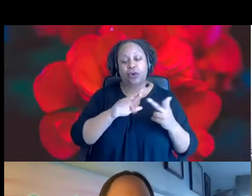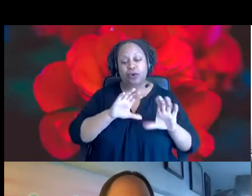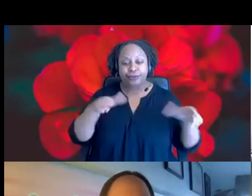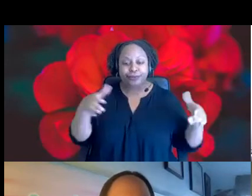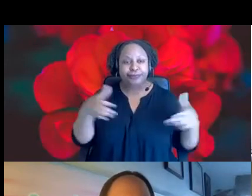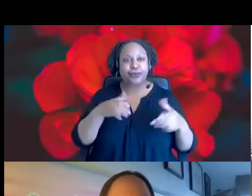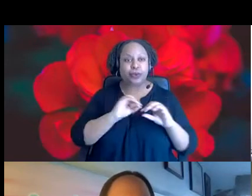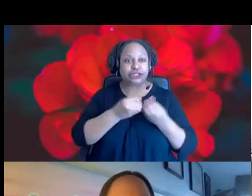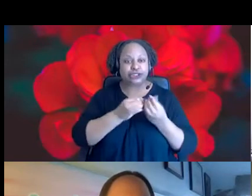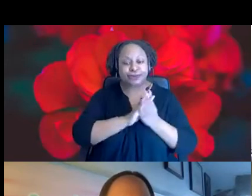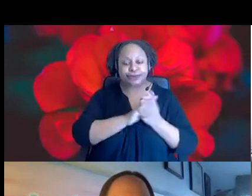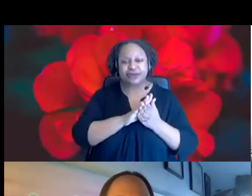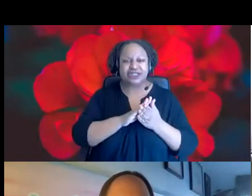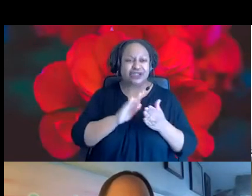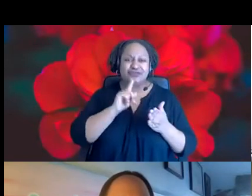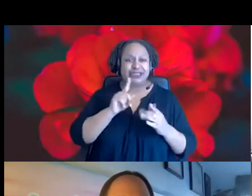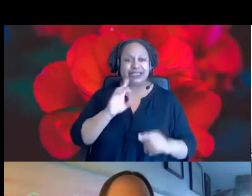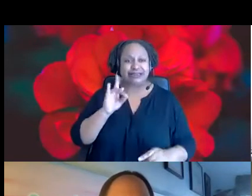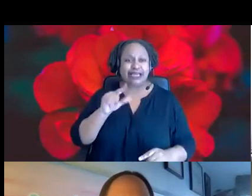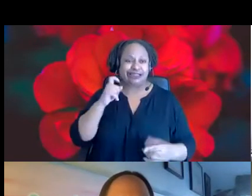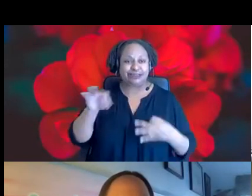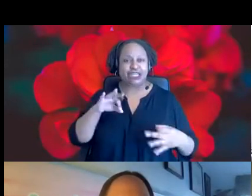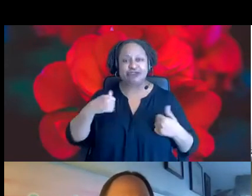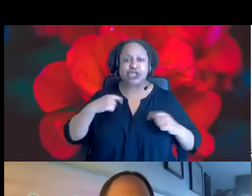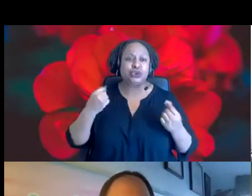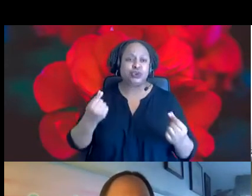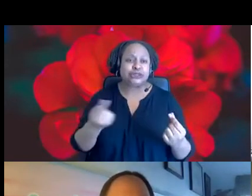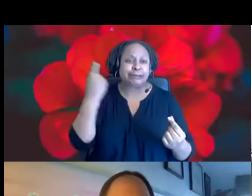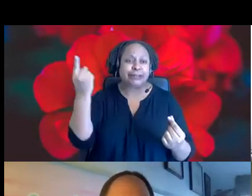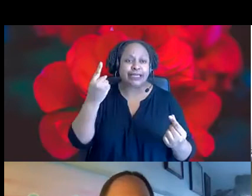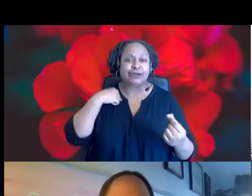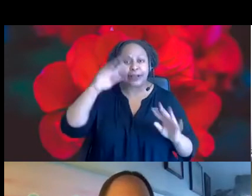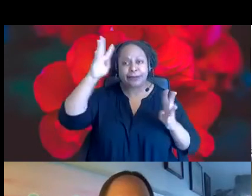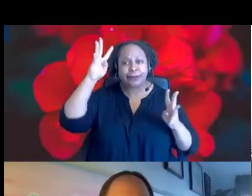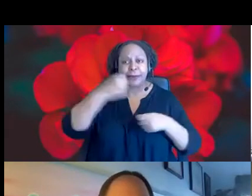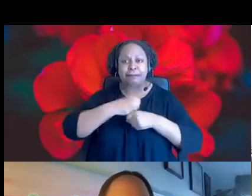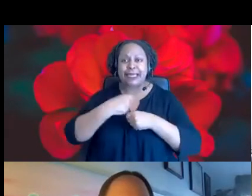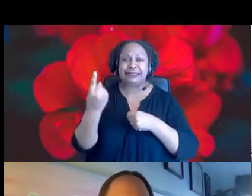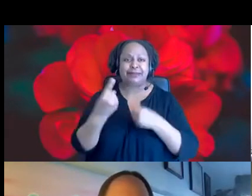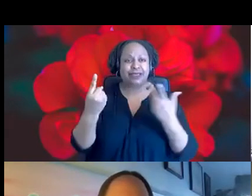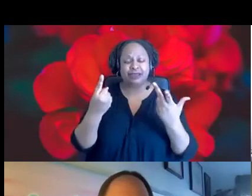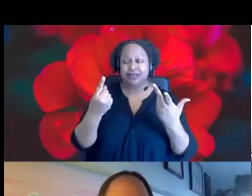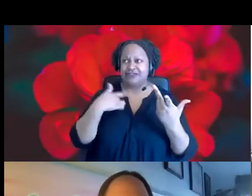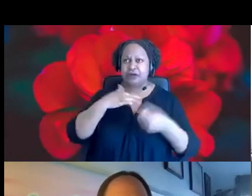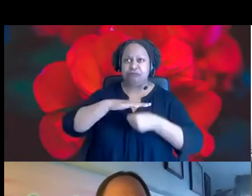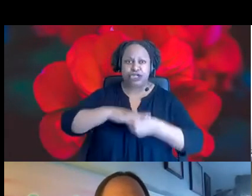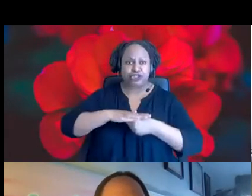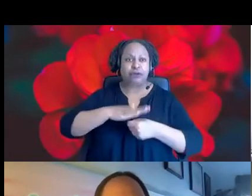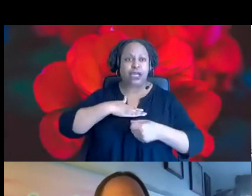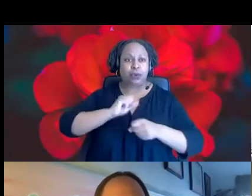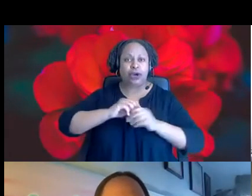well, you're just trying to do something. You're just trying to make something. You're just trying to be out there. There's pressure. There